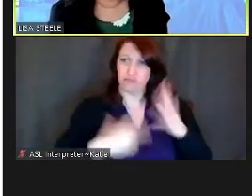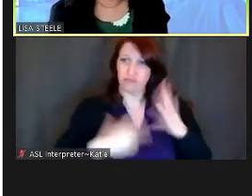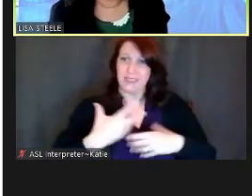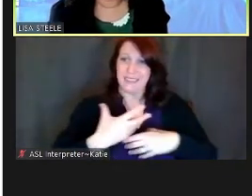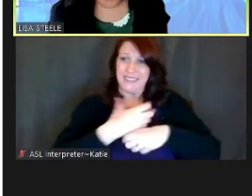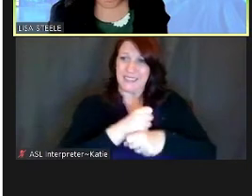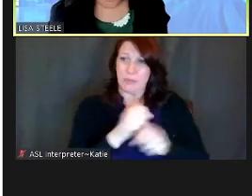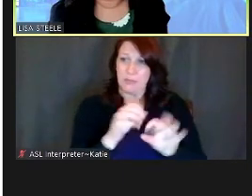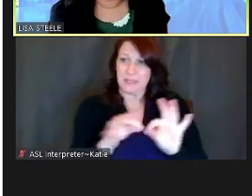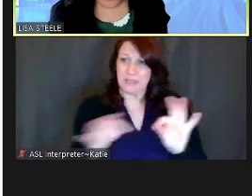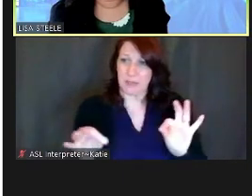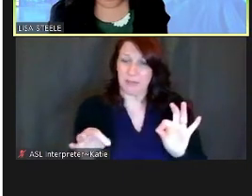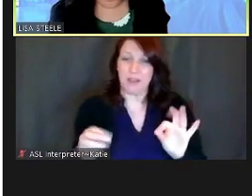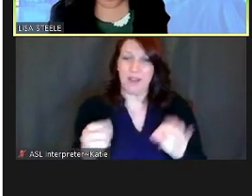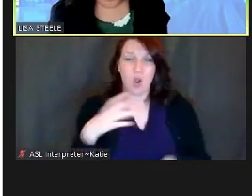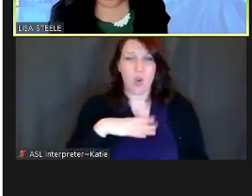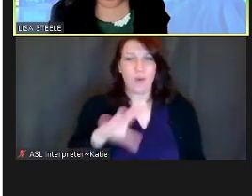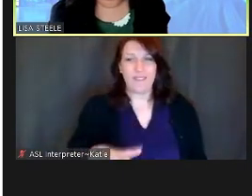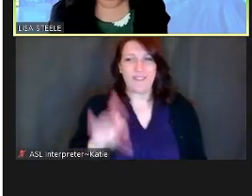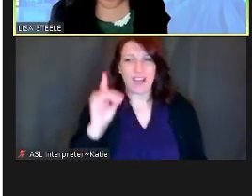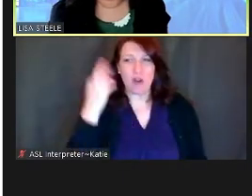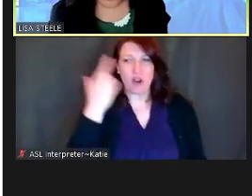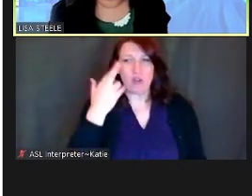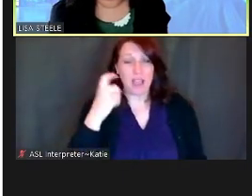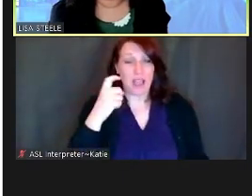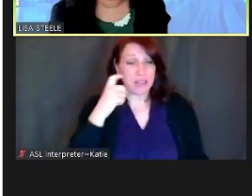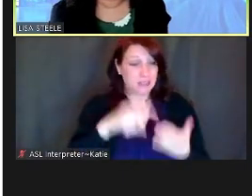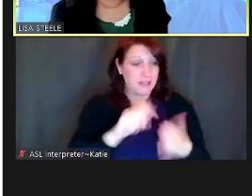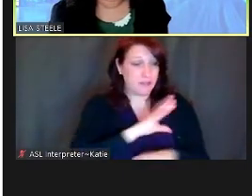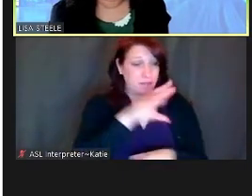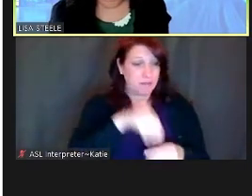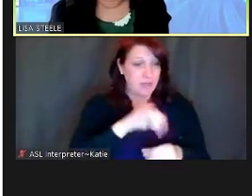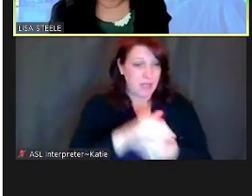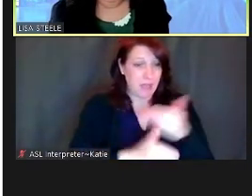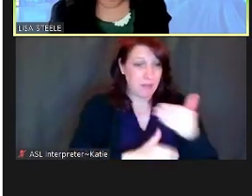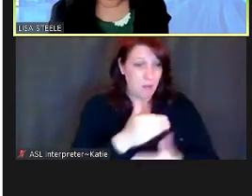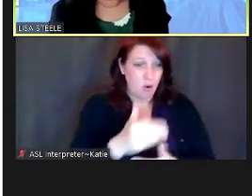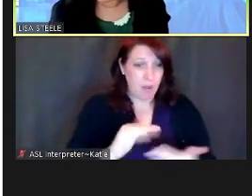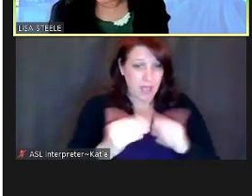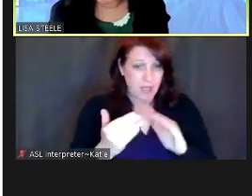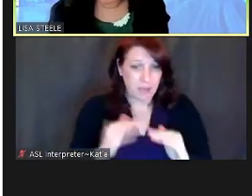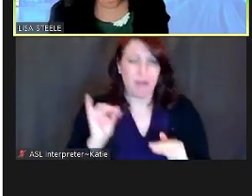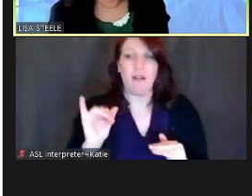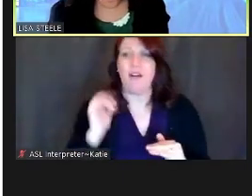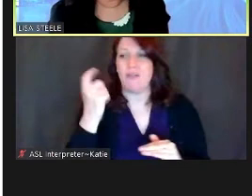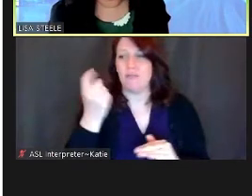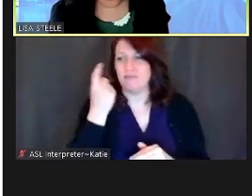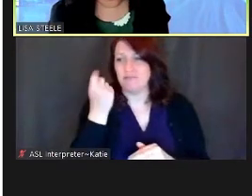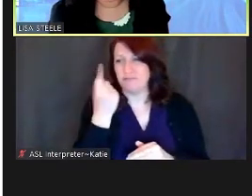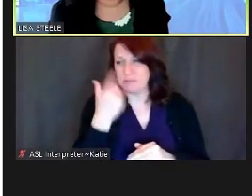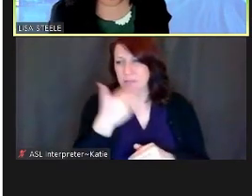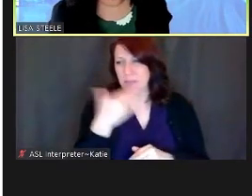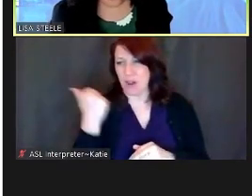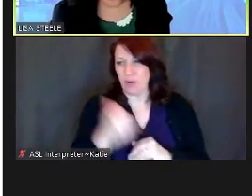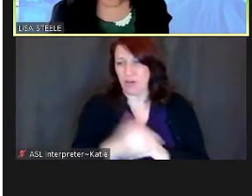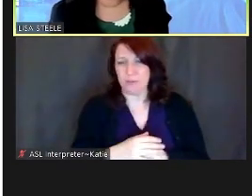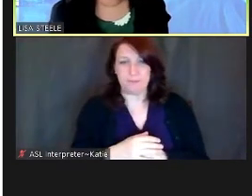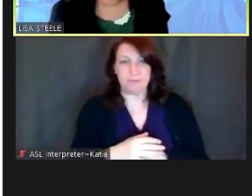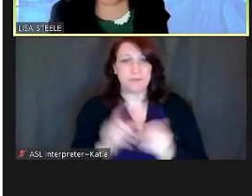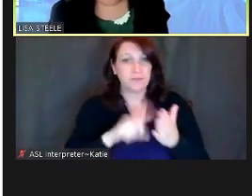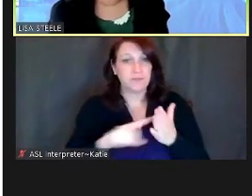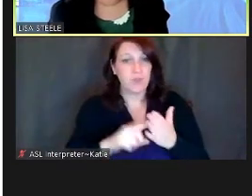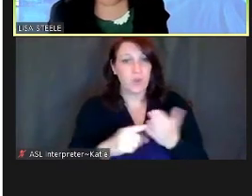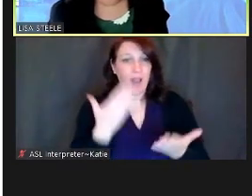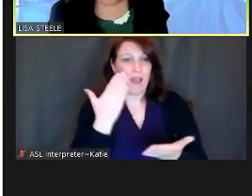of the system in this way enriches the experience much more for you. As far as your research, we want you to have evidence of